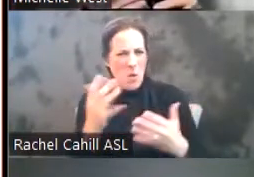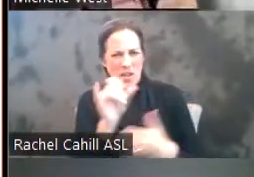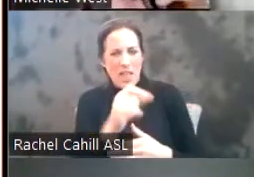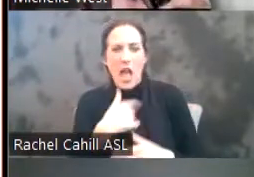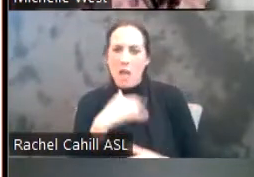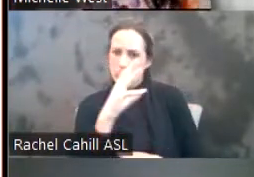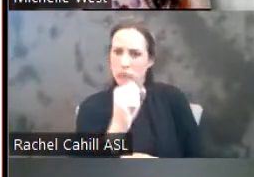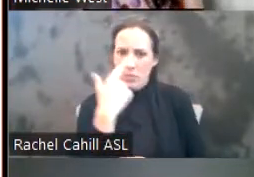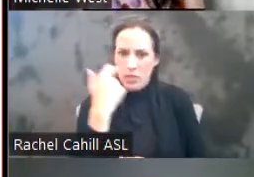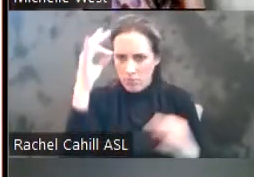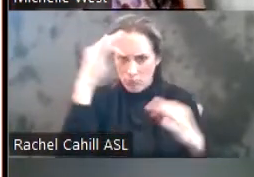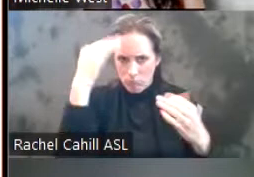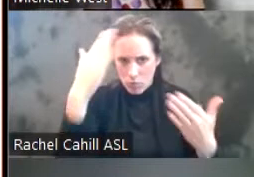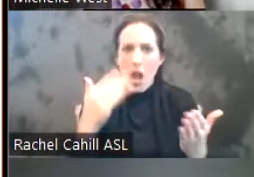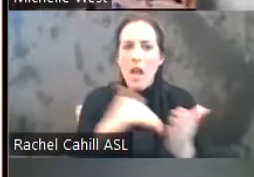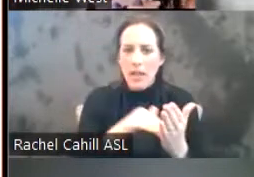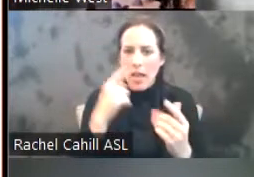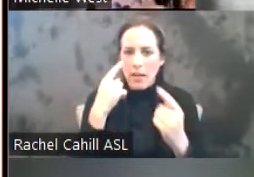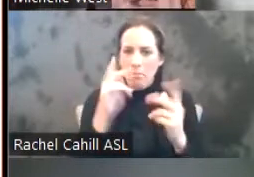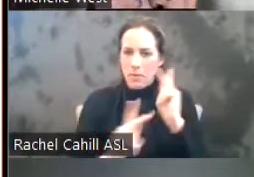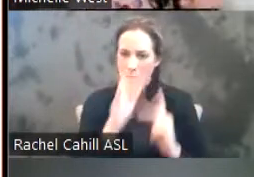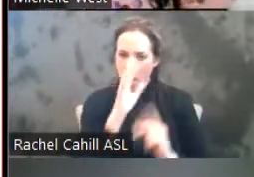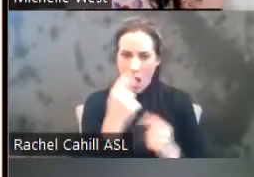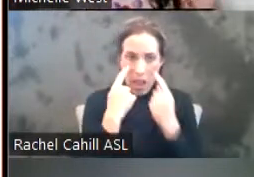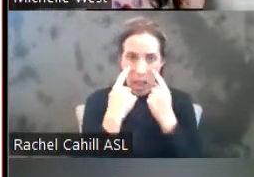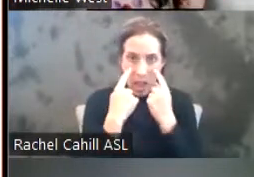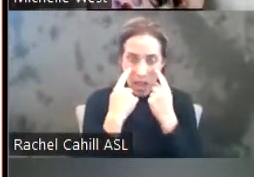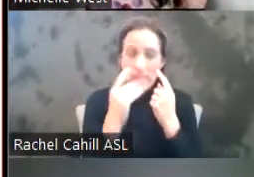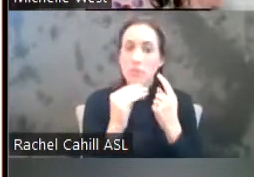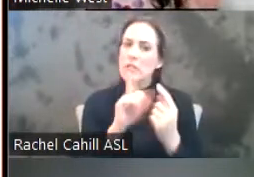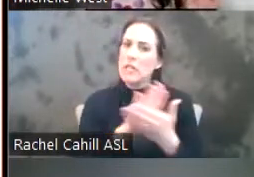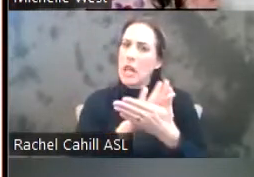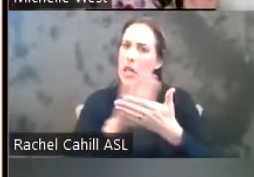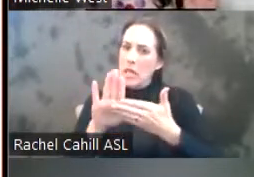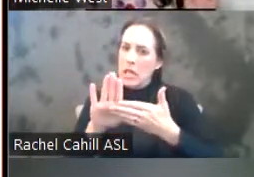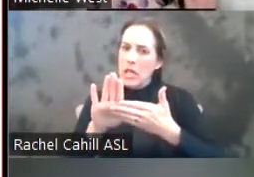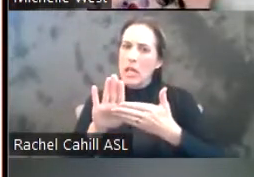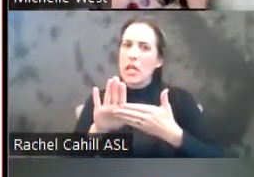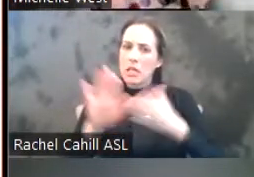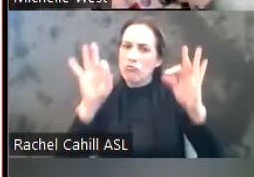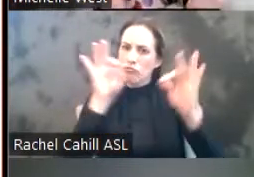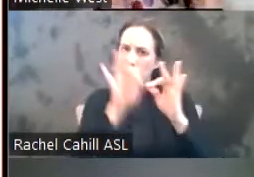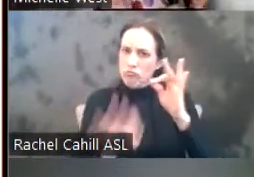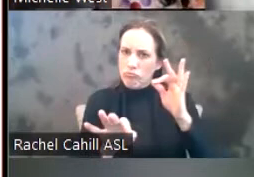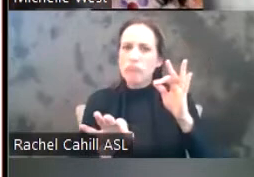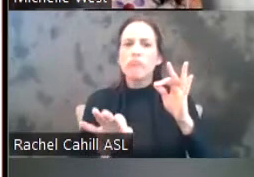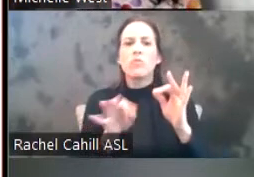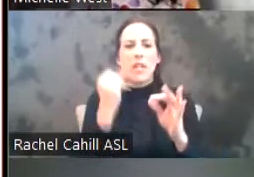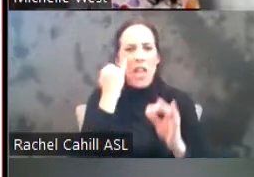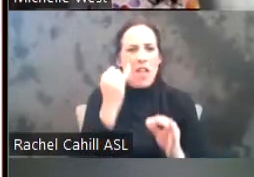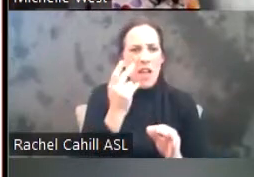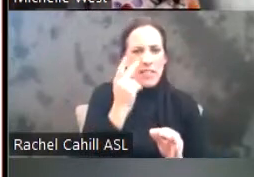me in, has the eyes again, people look at eyes, very clean, very succinct. If I see your back baby